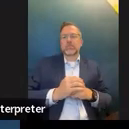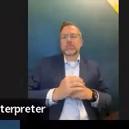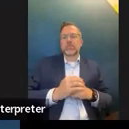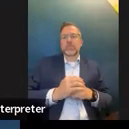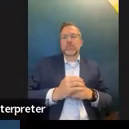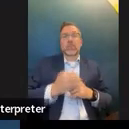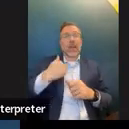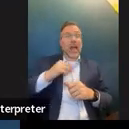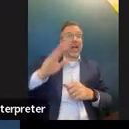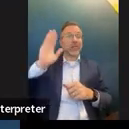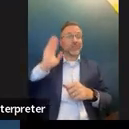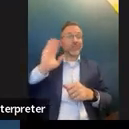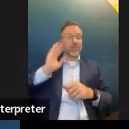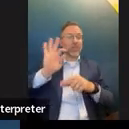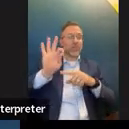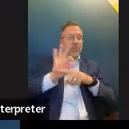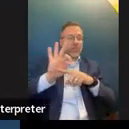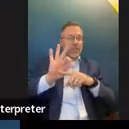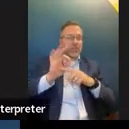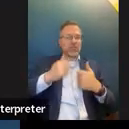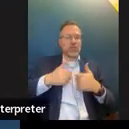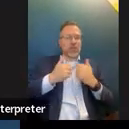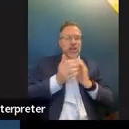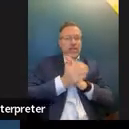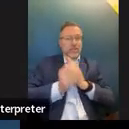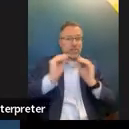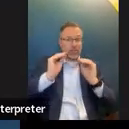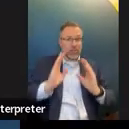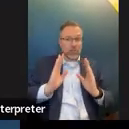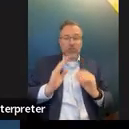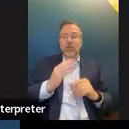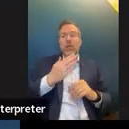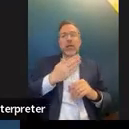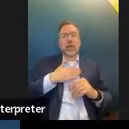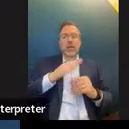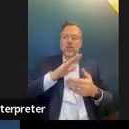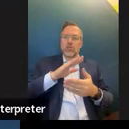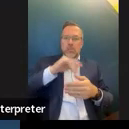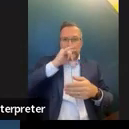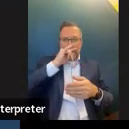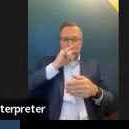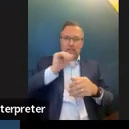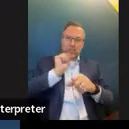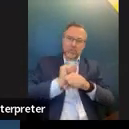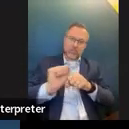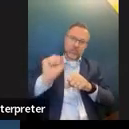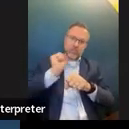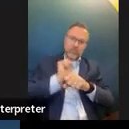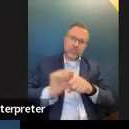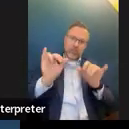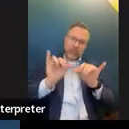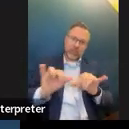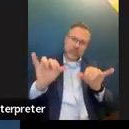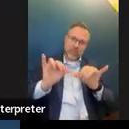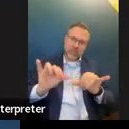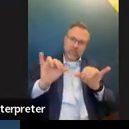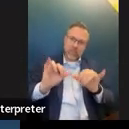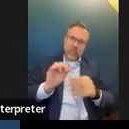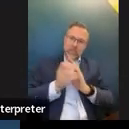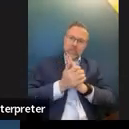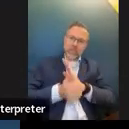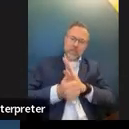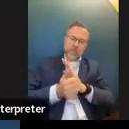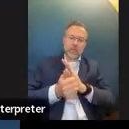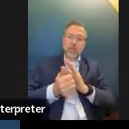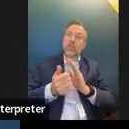skills teacher. My kids were working on the same skills for more than 1 year. Absolutely. But in